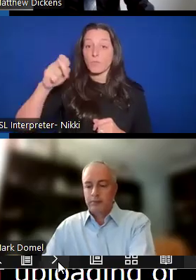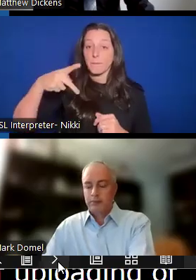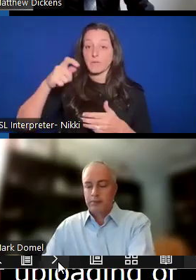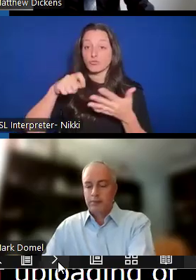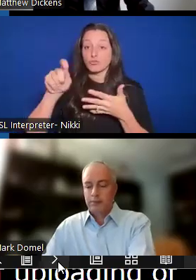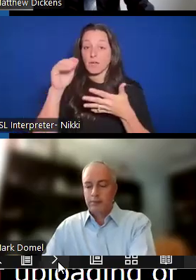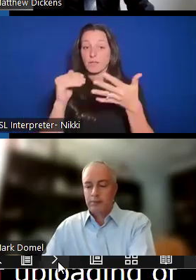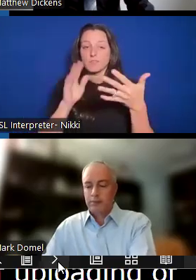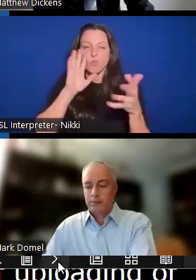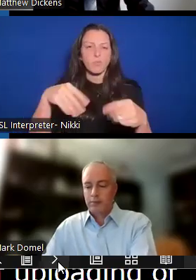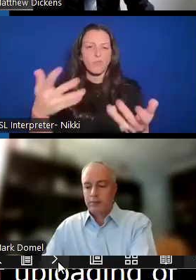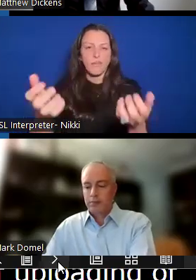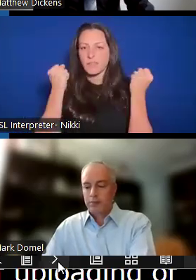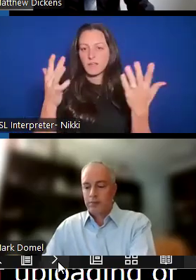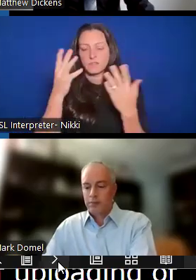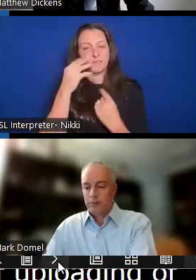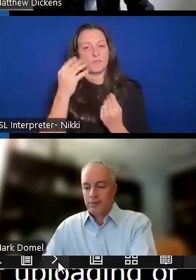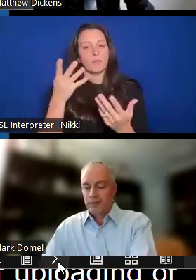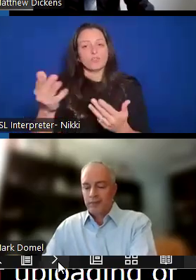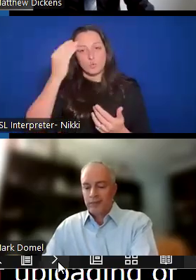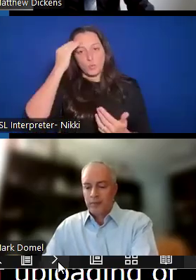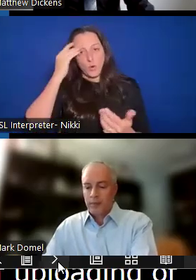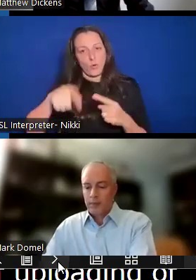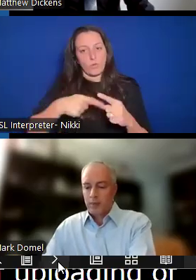provides a lot of this information for parents.